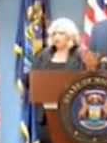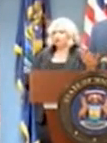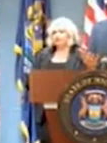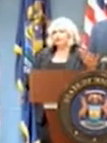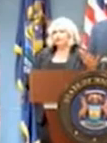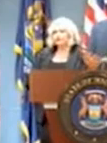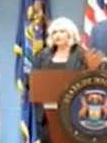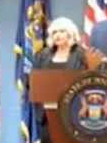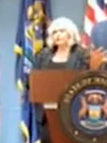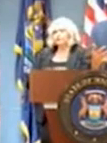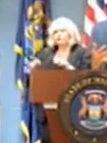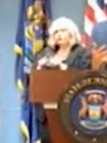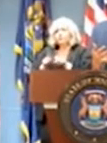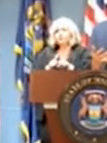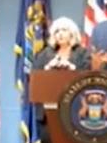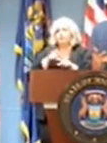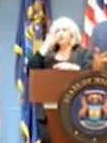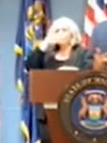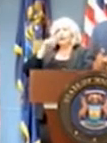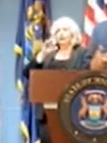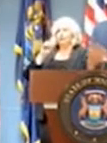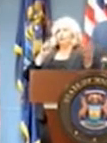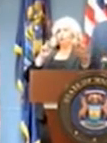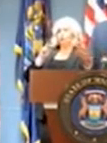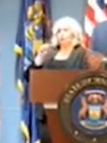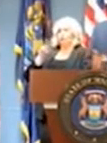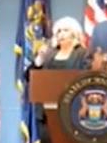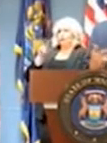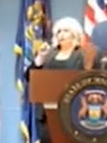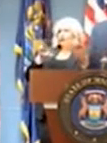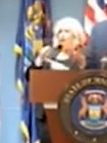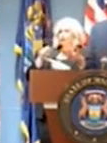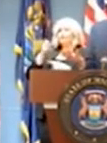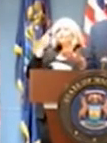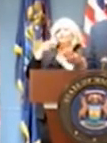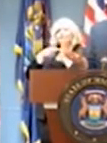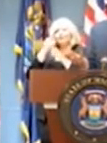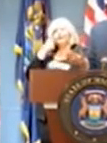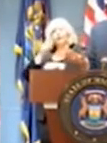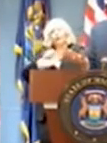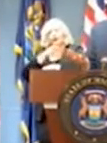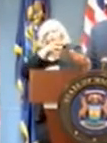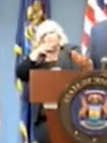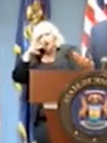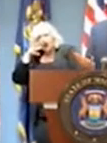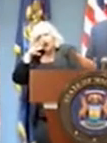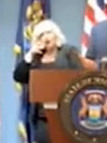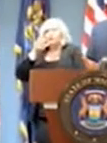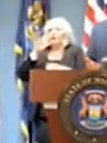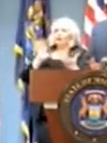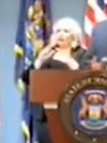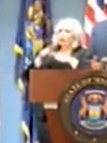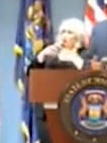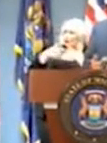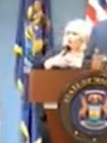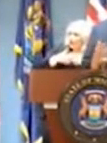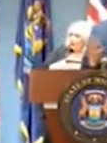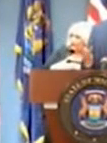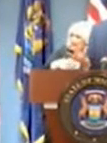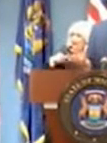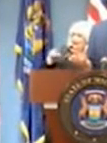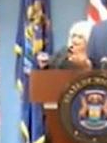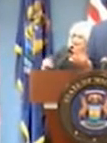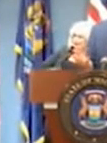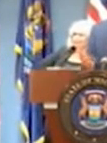Similarly, because the risk of the virus is different, for example, if you work on a farm or in a factory, we have divided